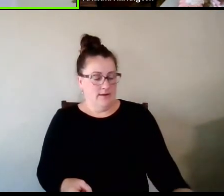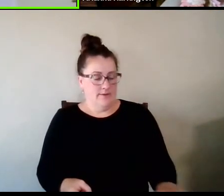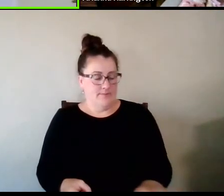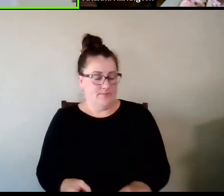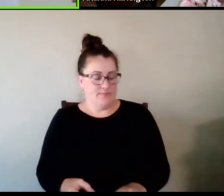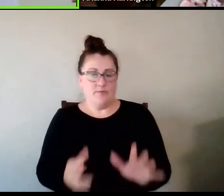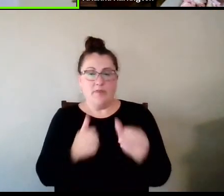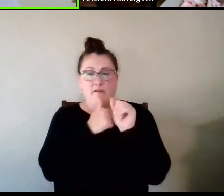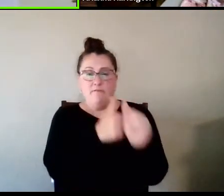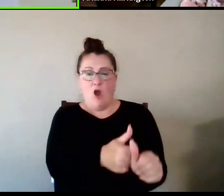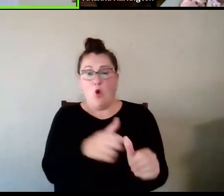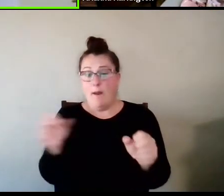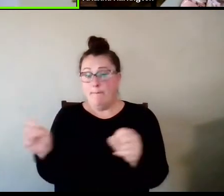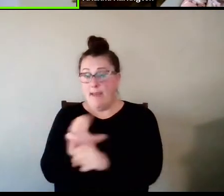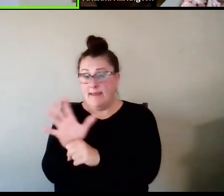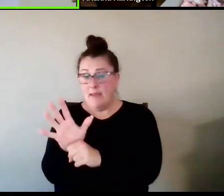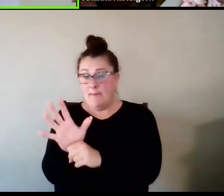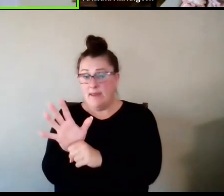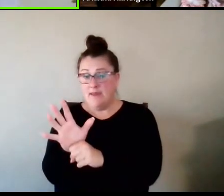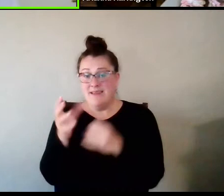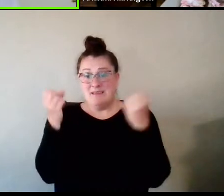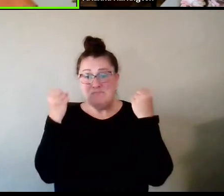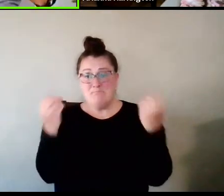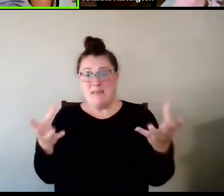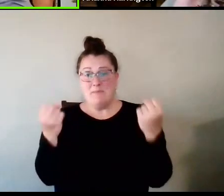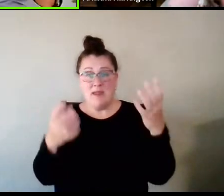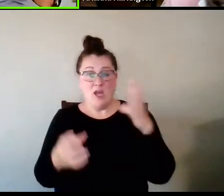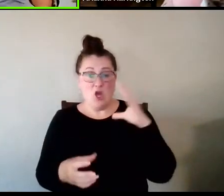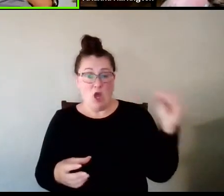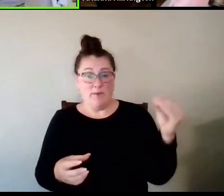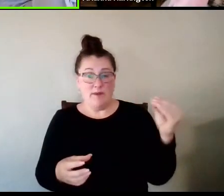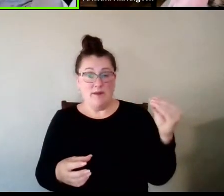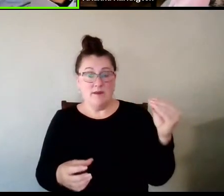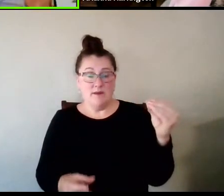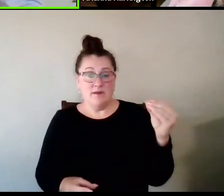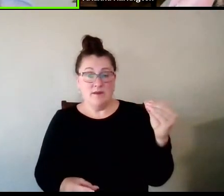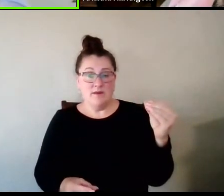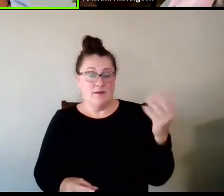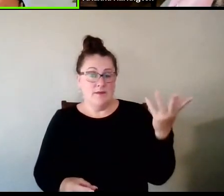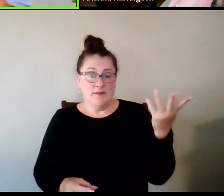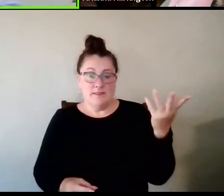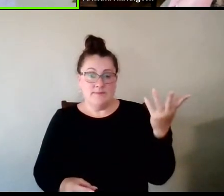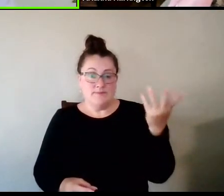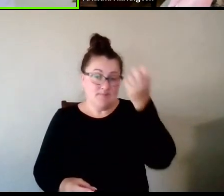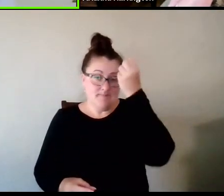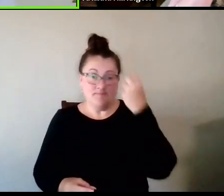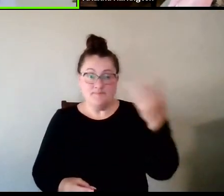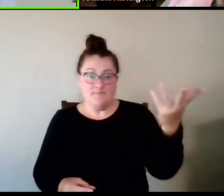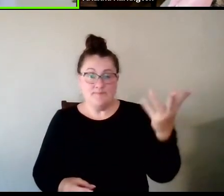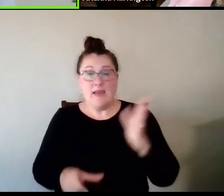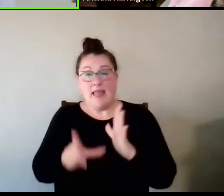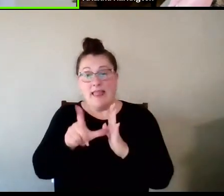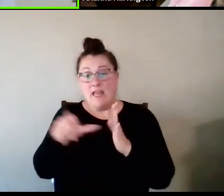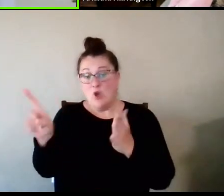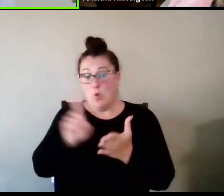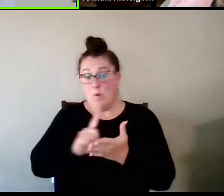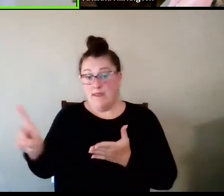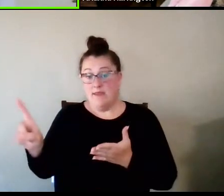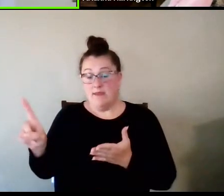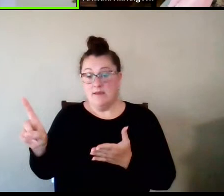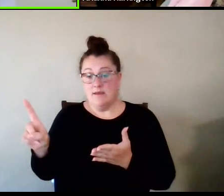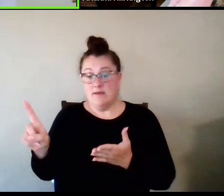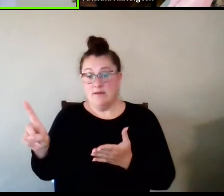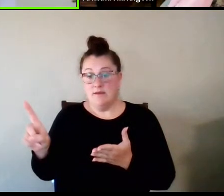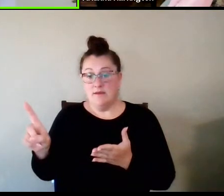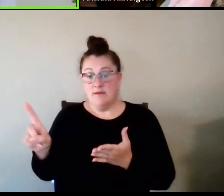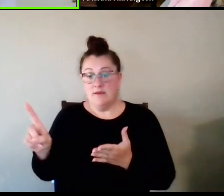the pandemic, there's many companies that whose top line has been hurt, right? In fact, later this week, I'm going